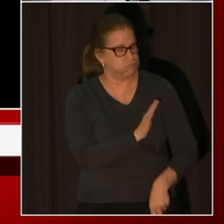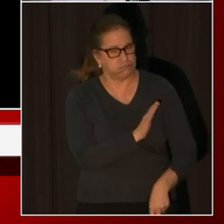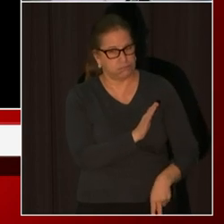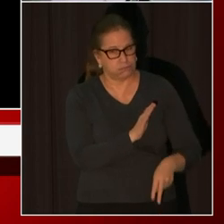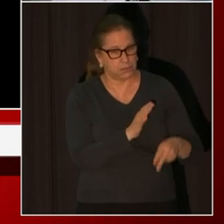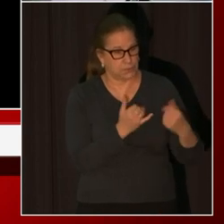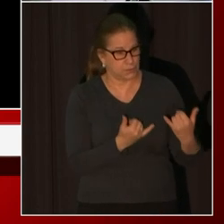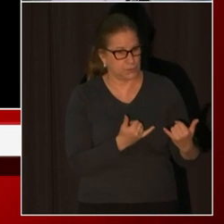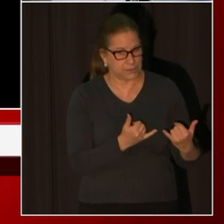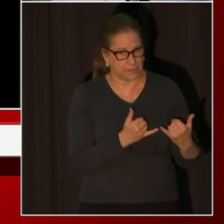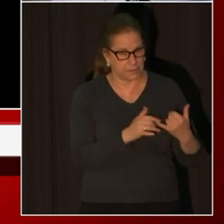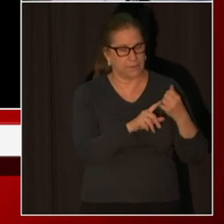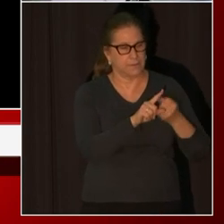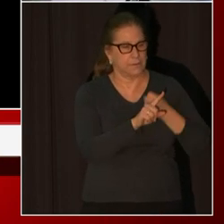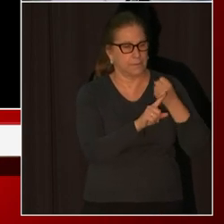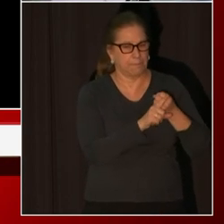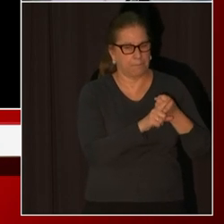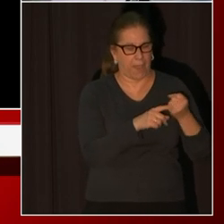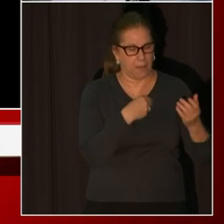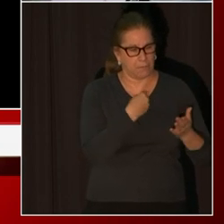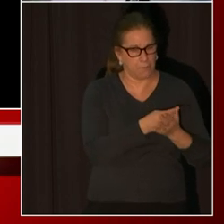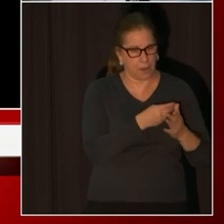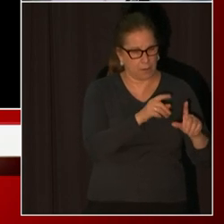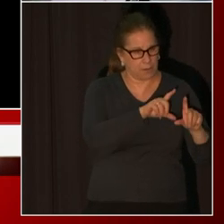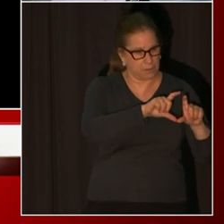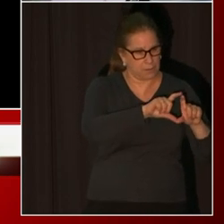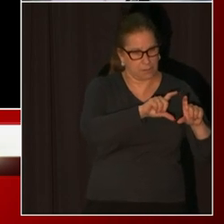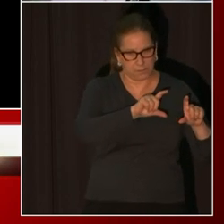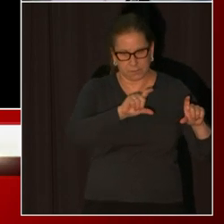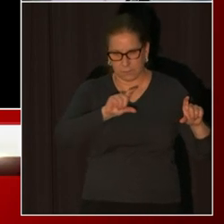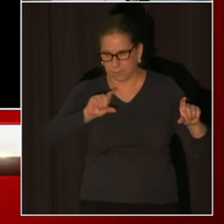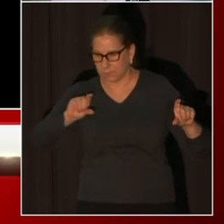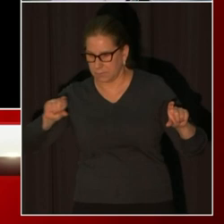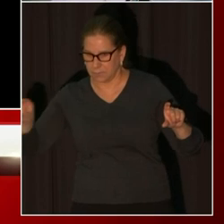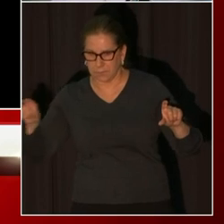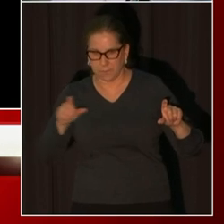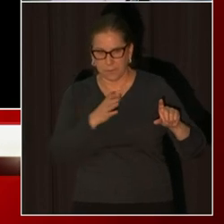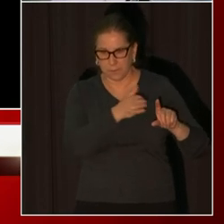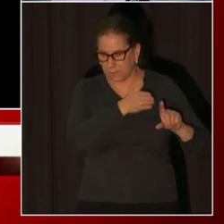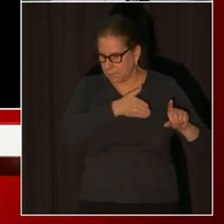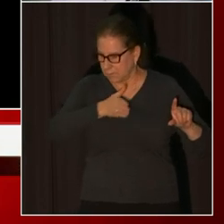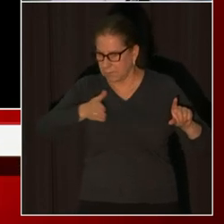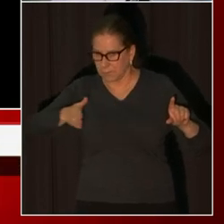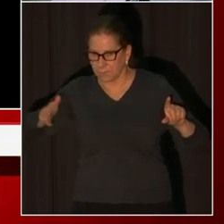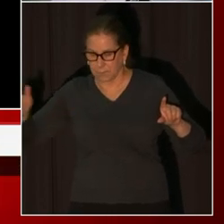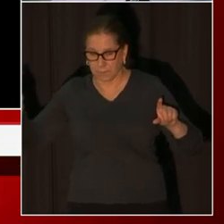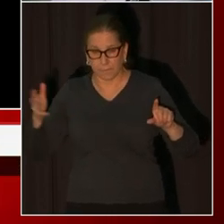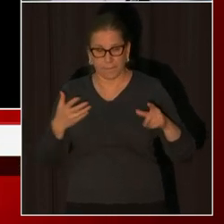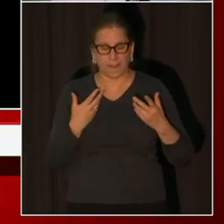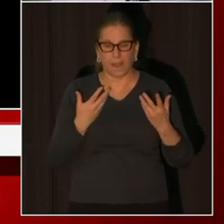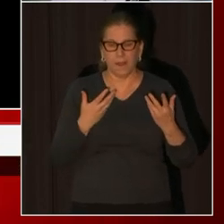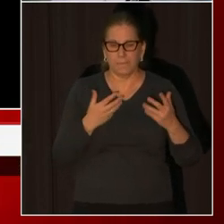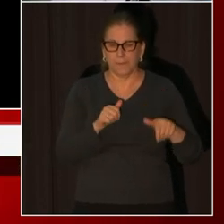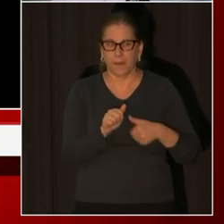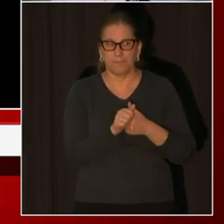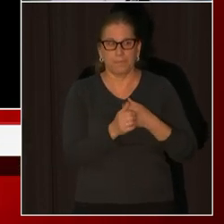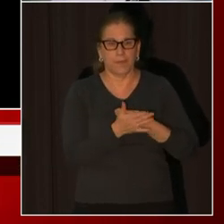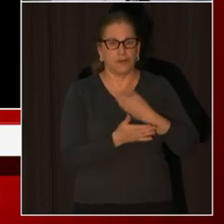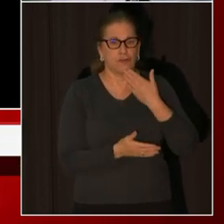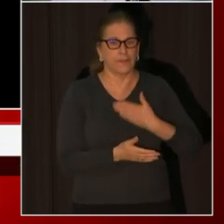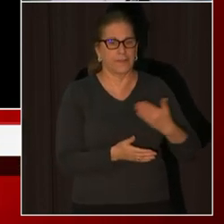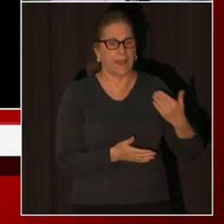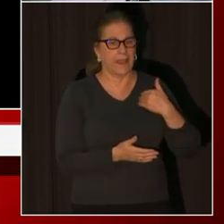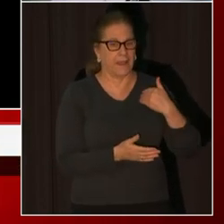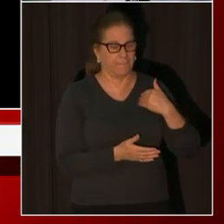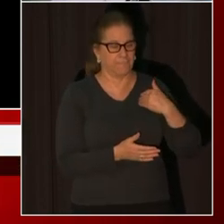construct. How we use reserves is really an important part of our strategy in how we attacked this